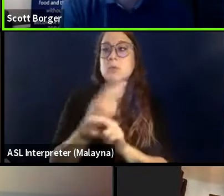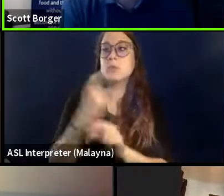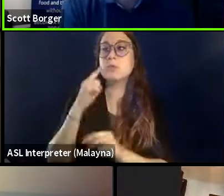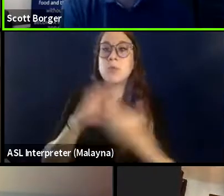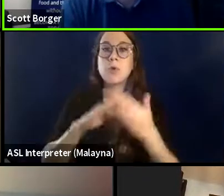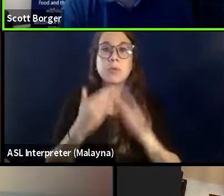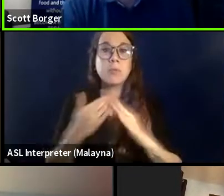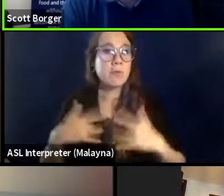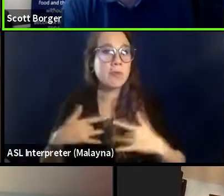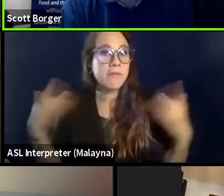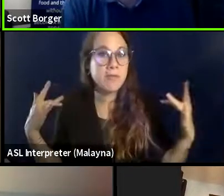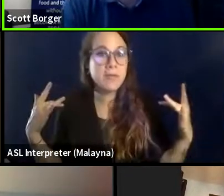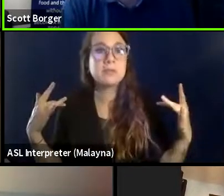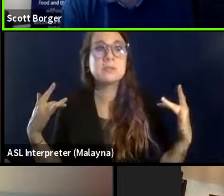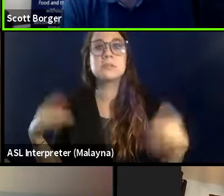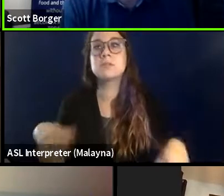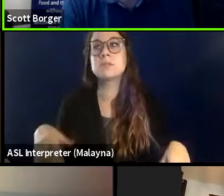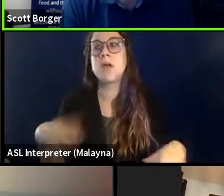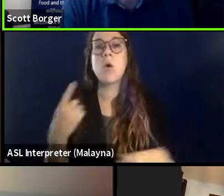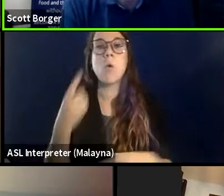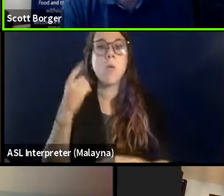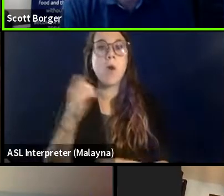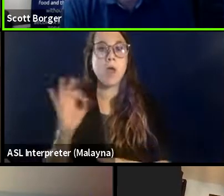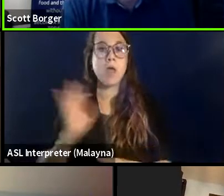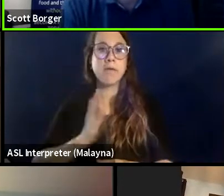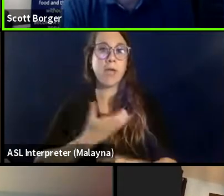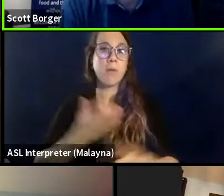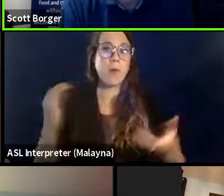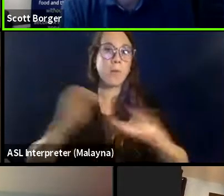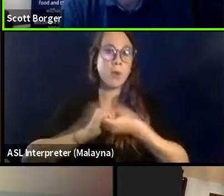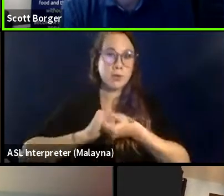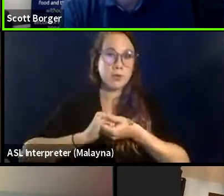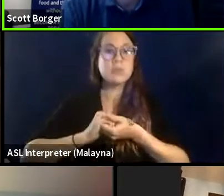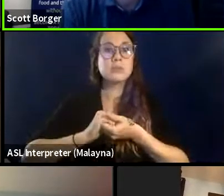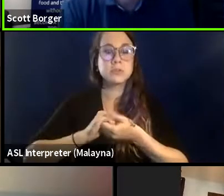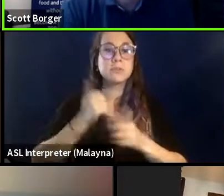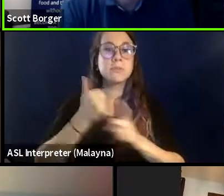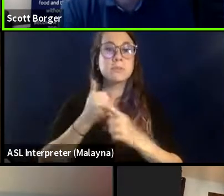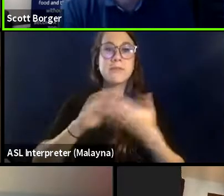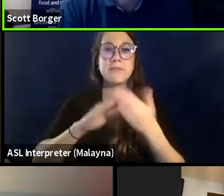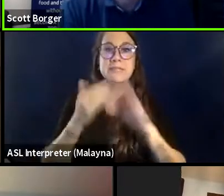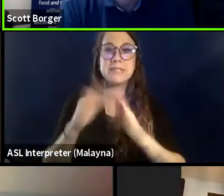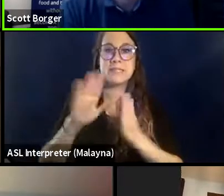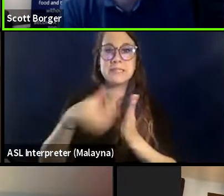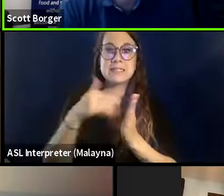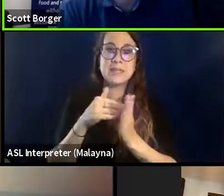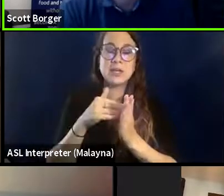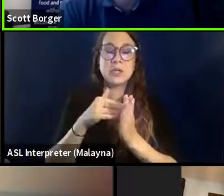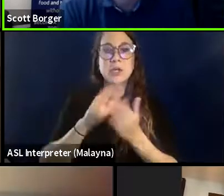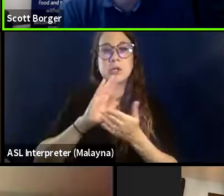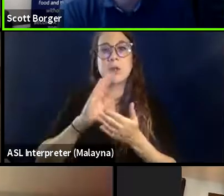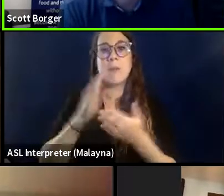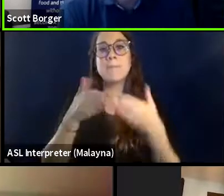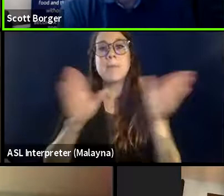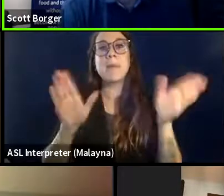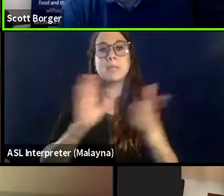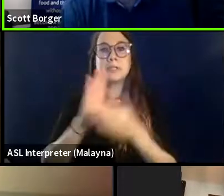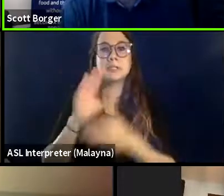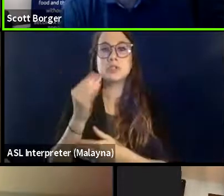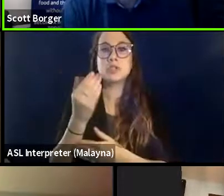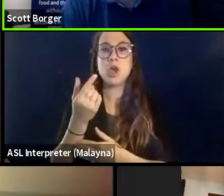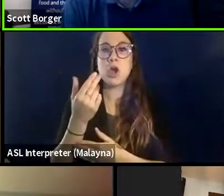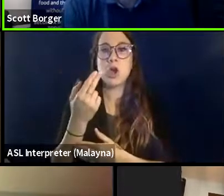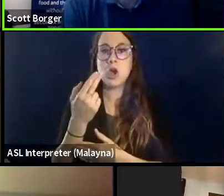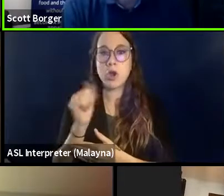community events. So one of our partners, City Center Public Charter School, the Trinidad campus,